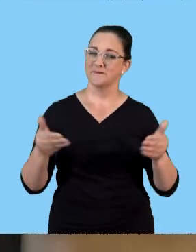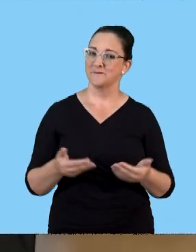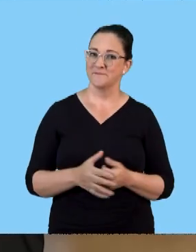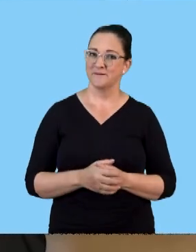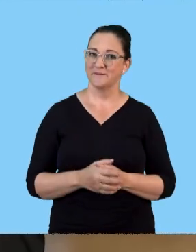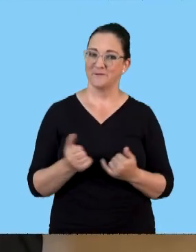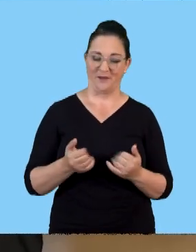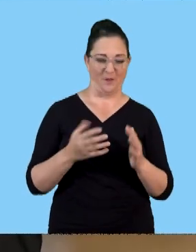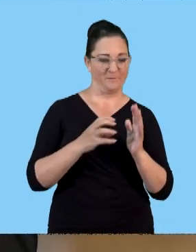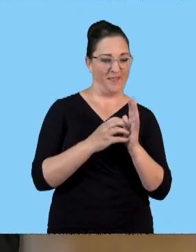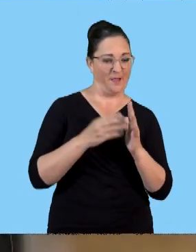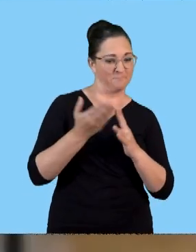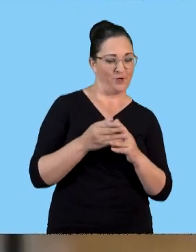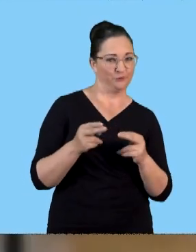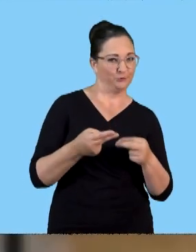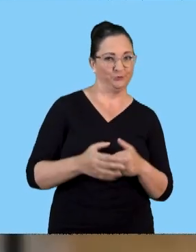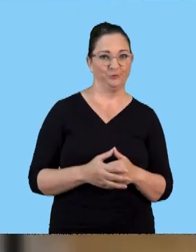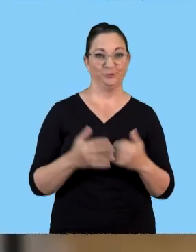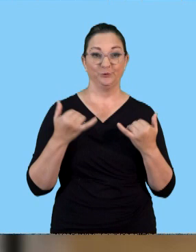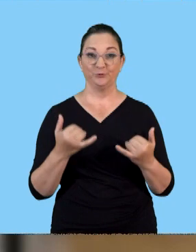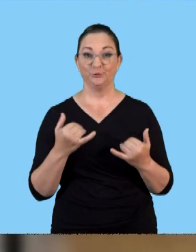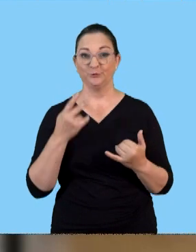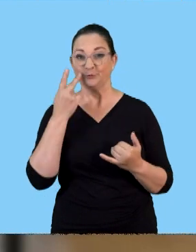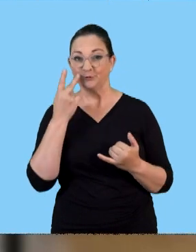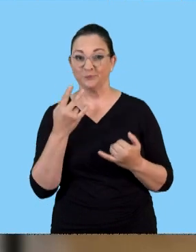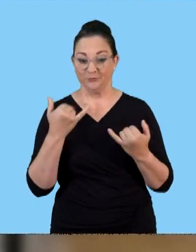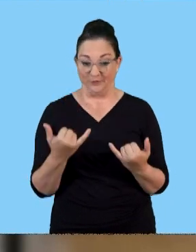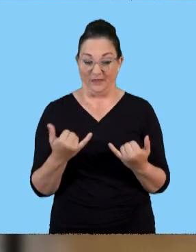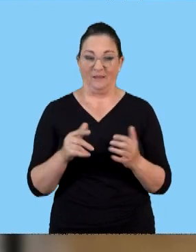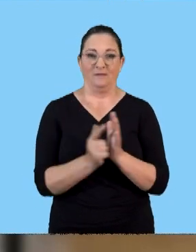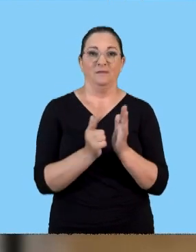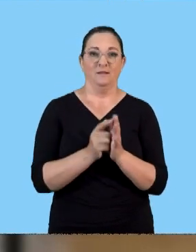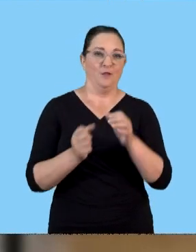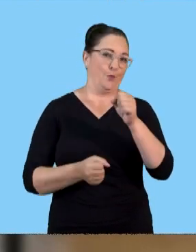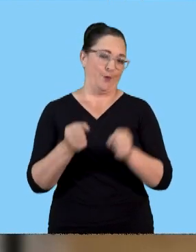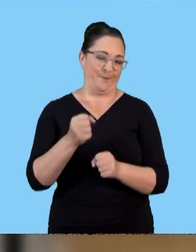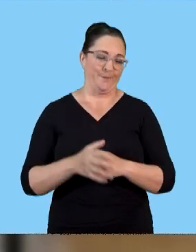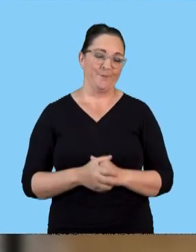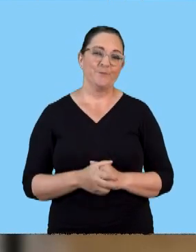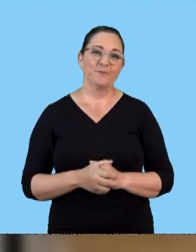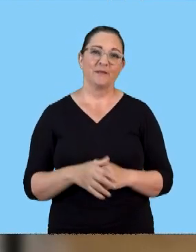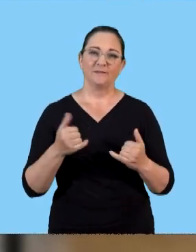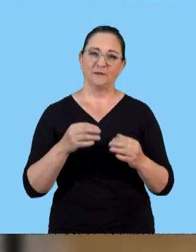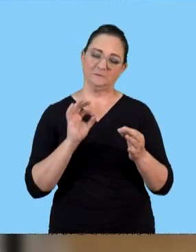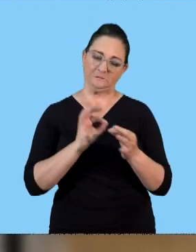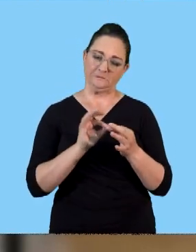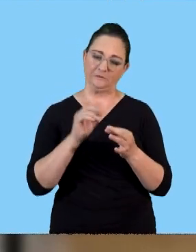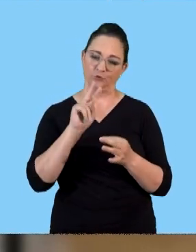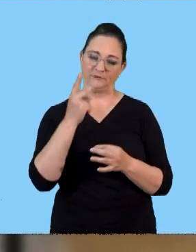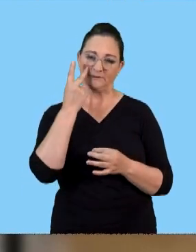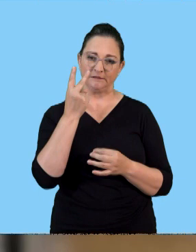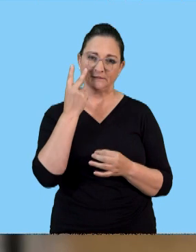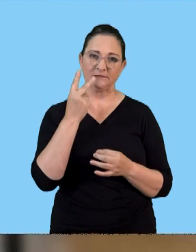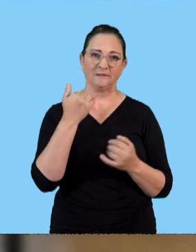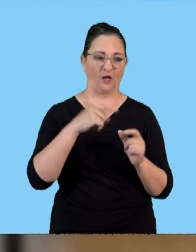Guys, welcome back after that short advert break. Let me take this time to wrap up today's lesson. So in today's lesson, we've looked specifically at